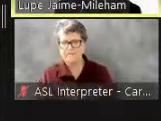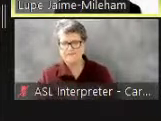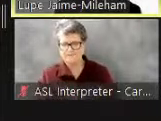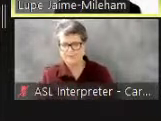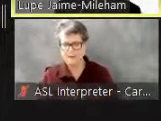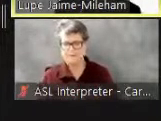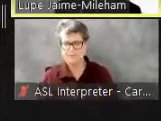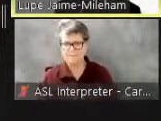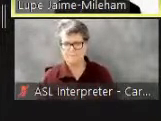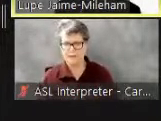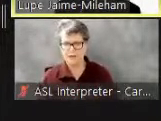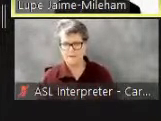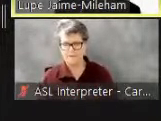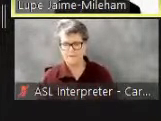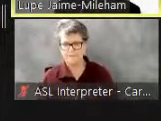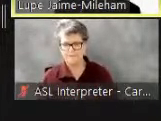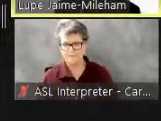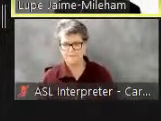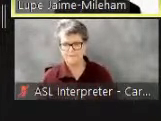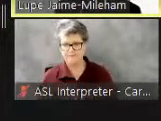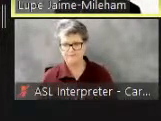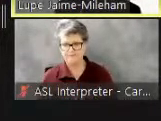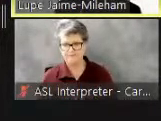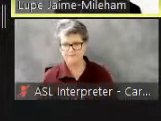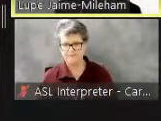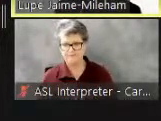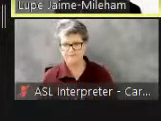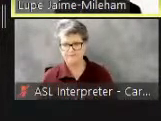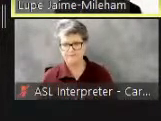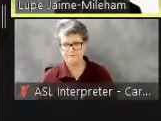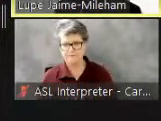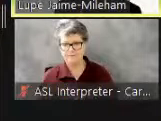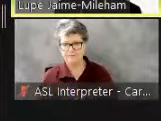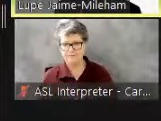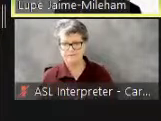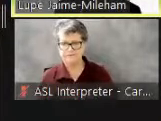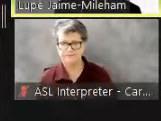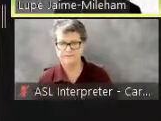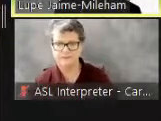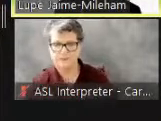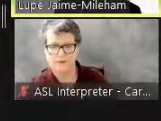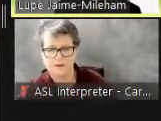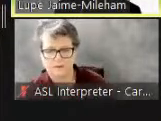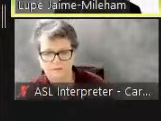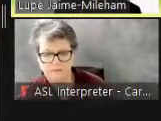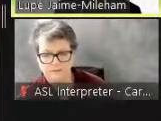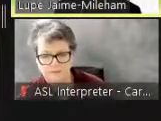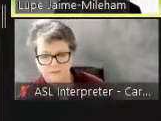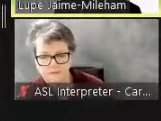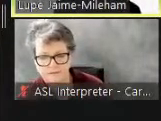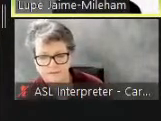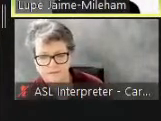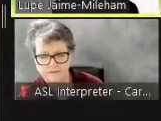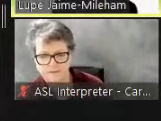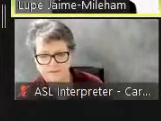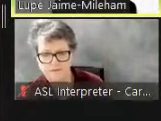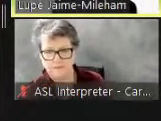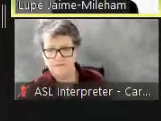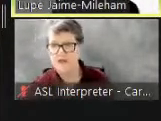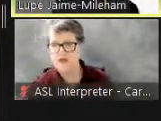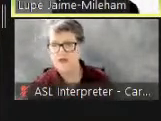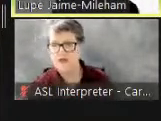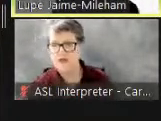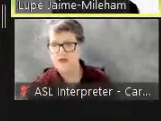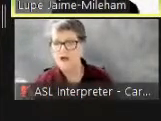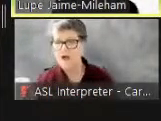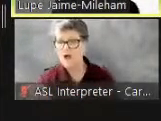Okay, let's see here. Okay, there